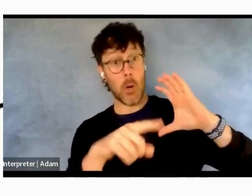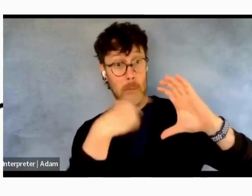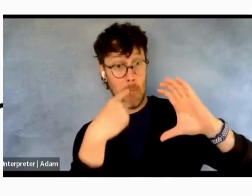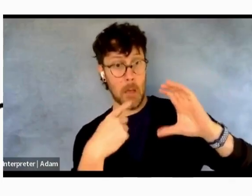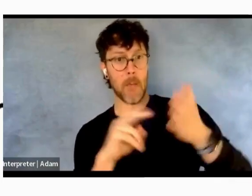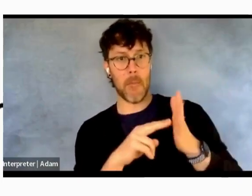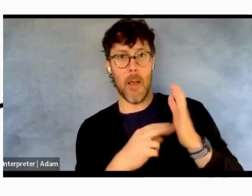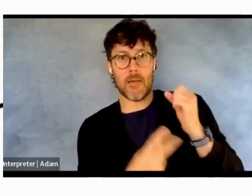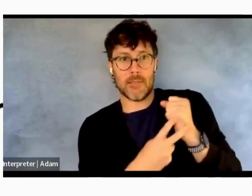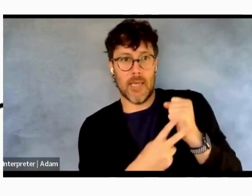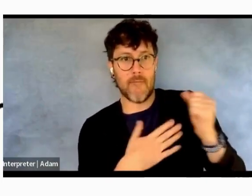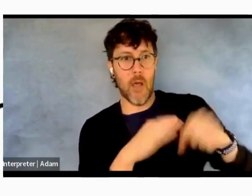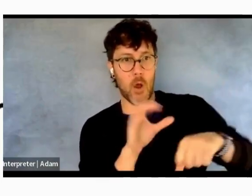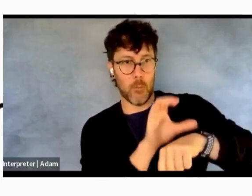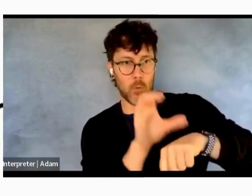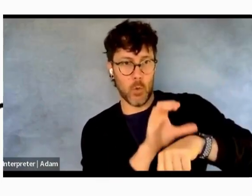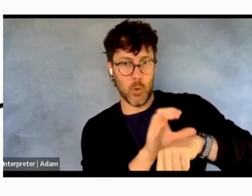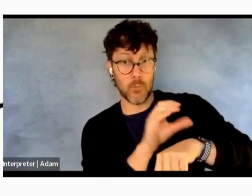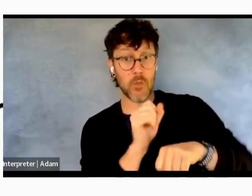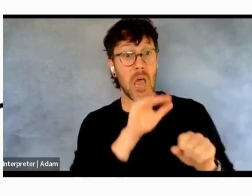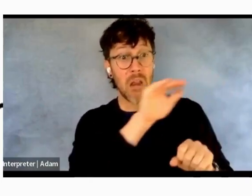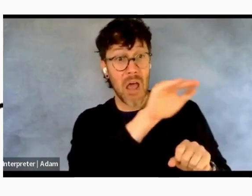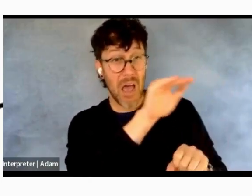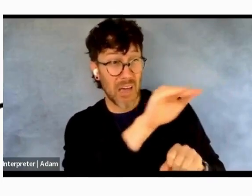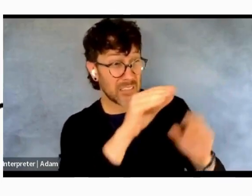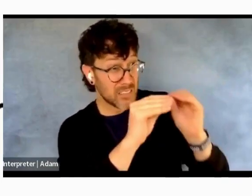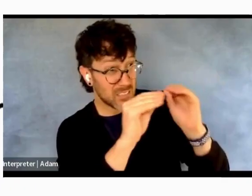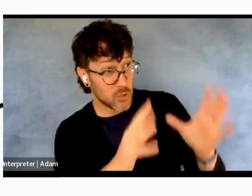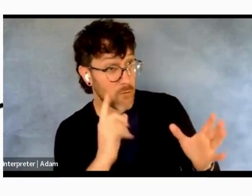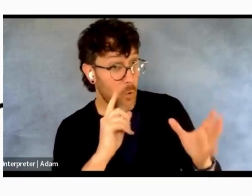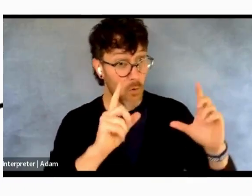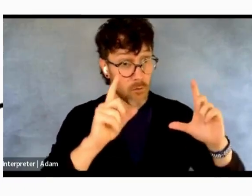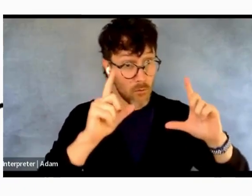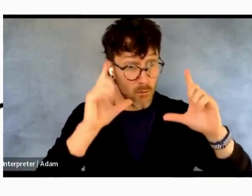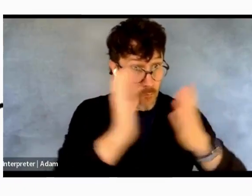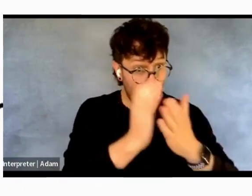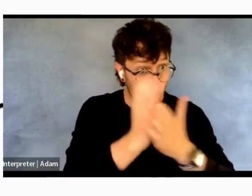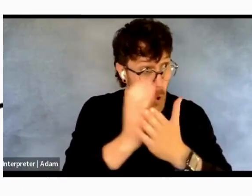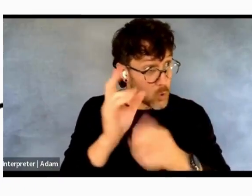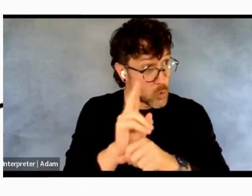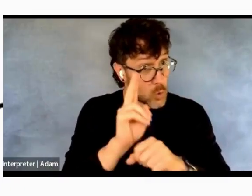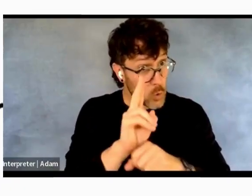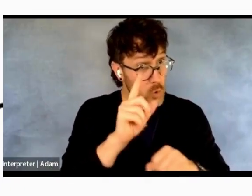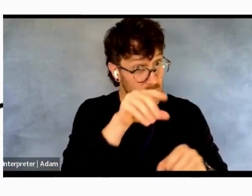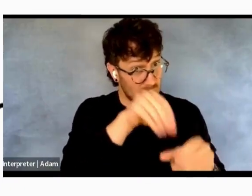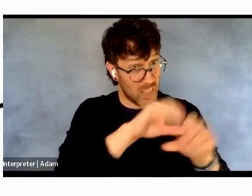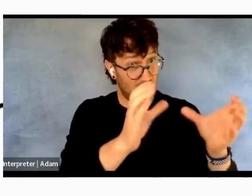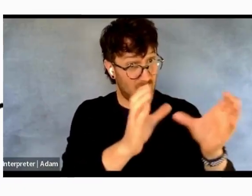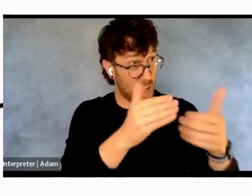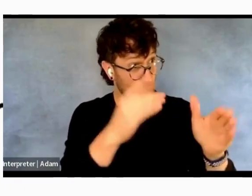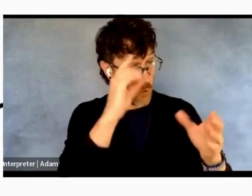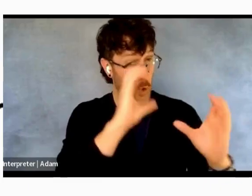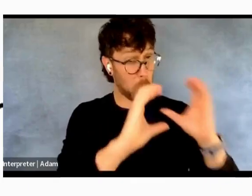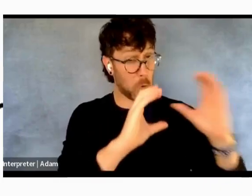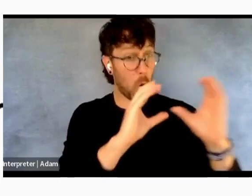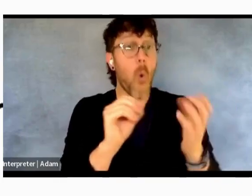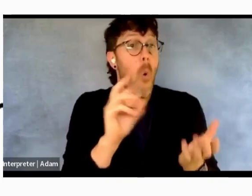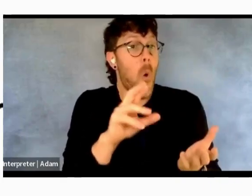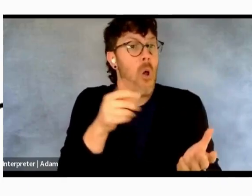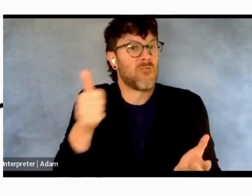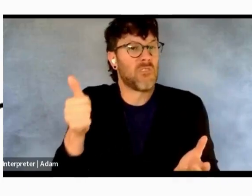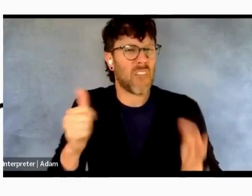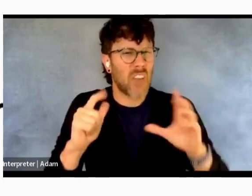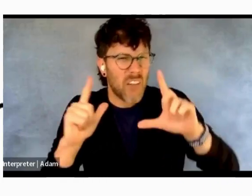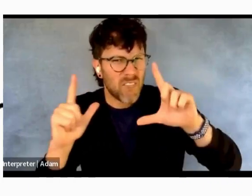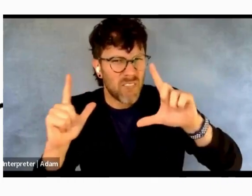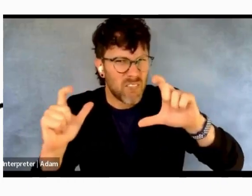computer. Ask your students' teachers for the photos that they're using in the classroom for communication, or take new photos of the objects